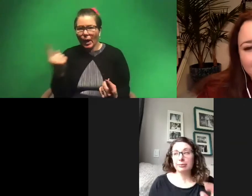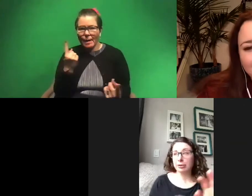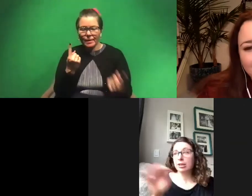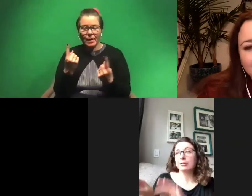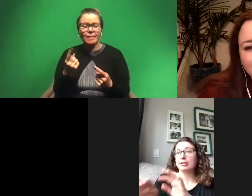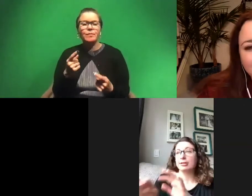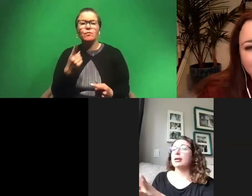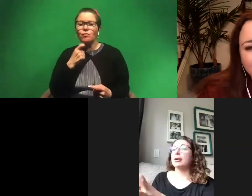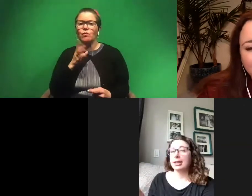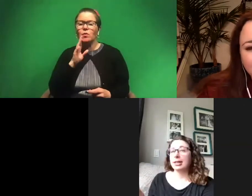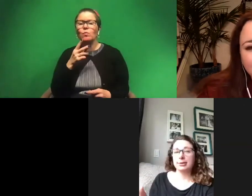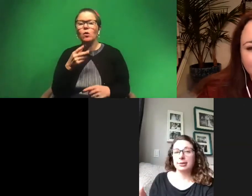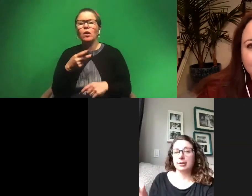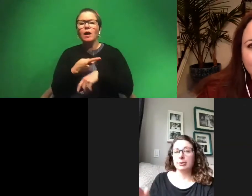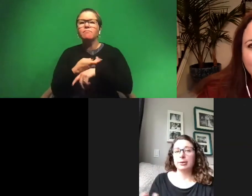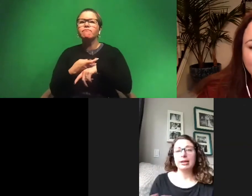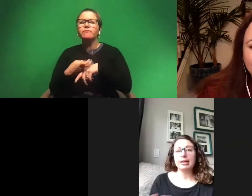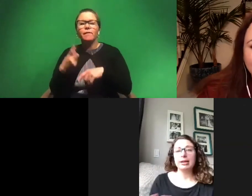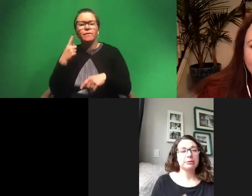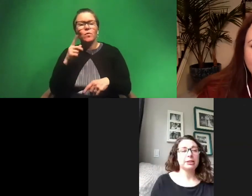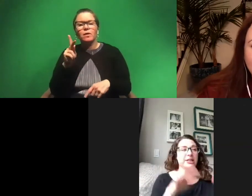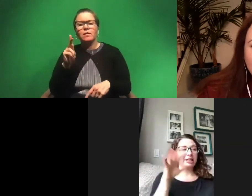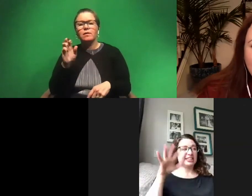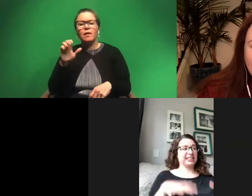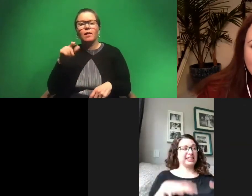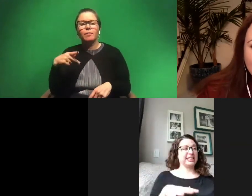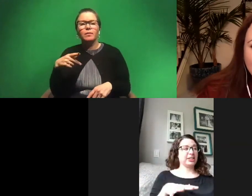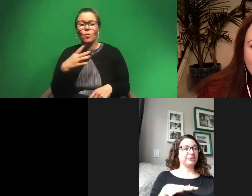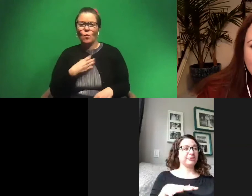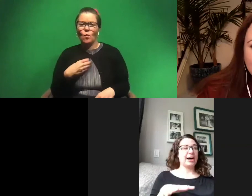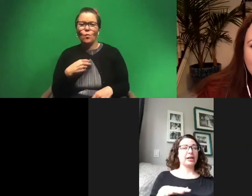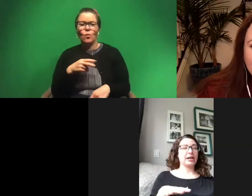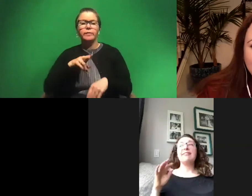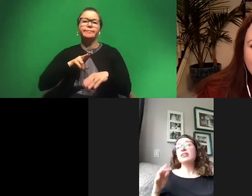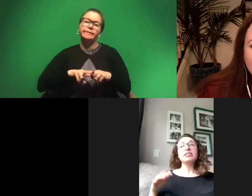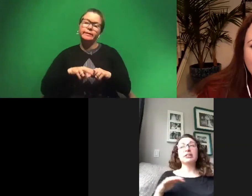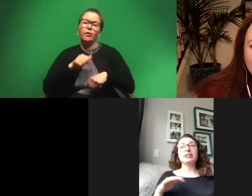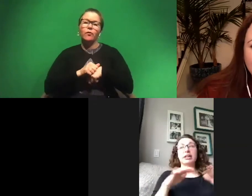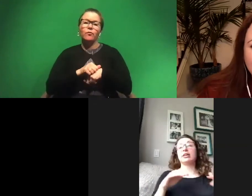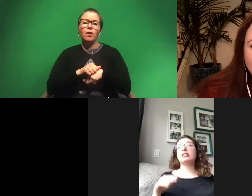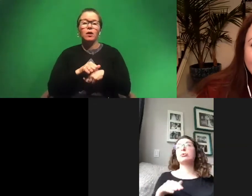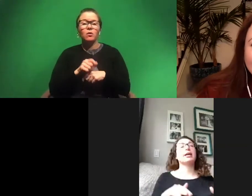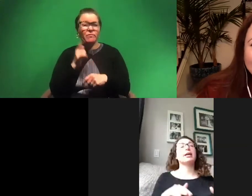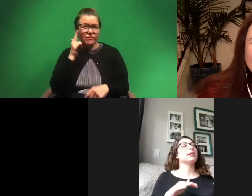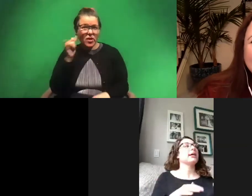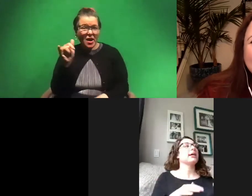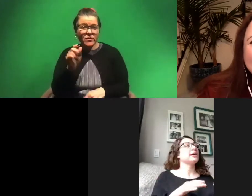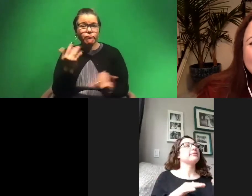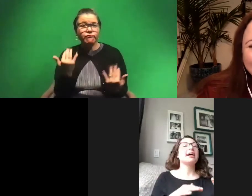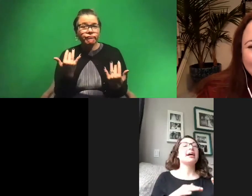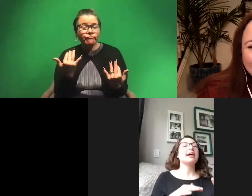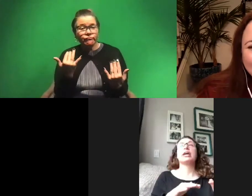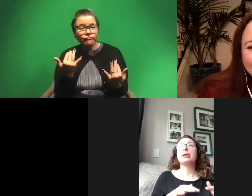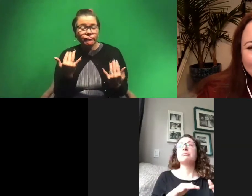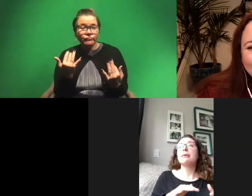go and crawl for kelp. Mm-hmm. White abalone just kind of sit on a rock, and they'll sit there forever and just wait. And like if